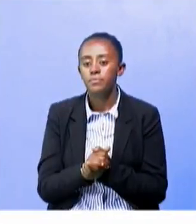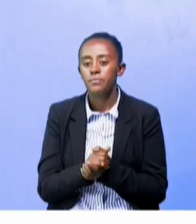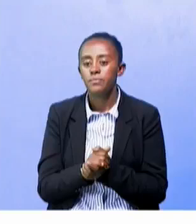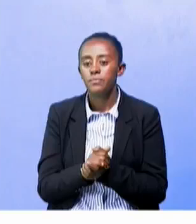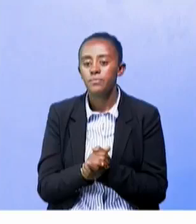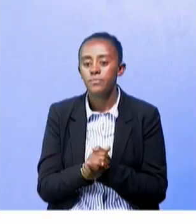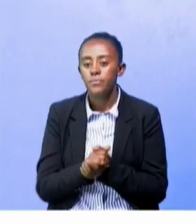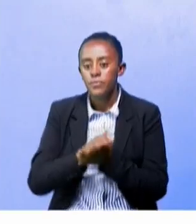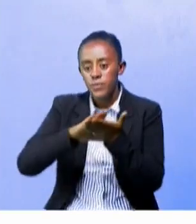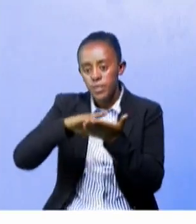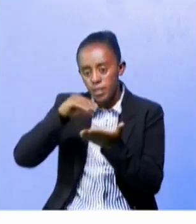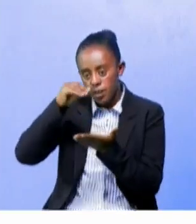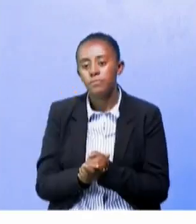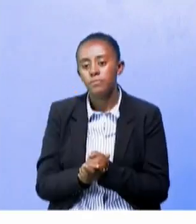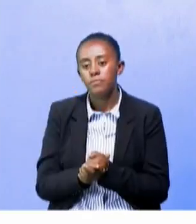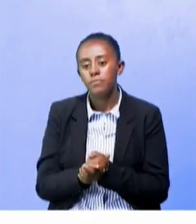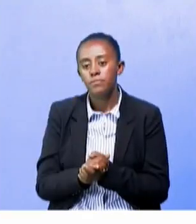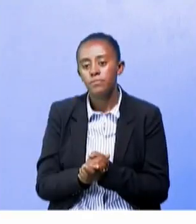Learning